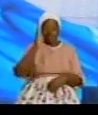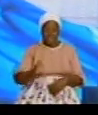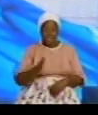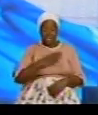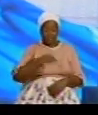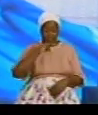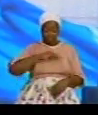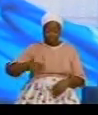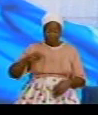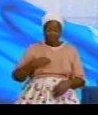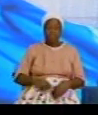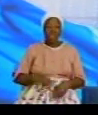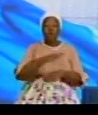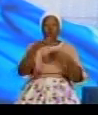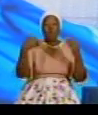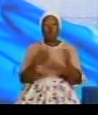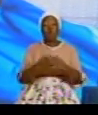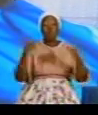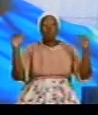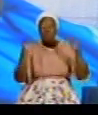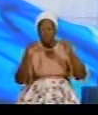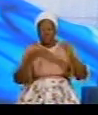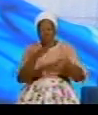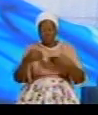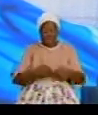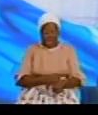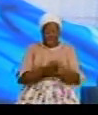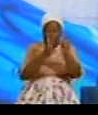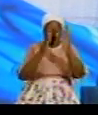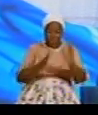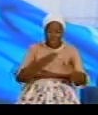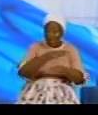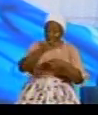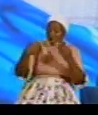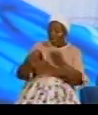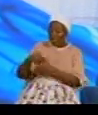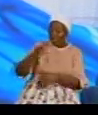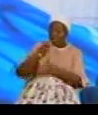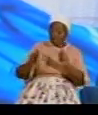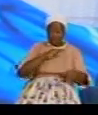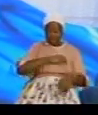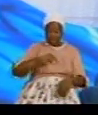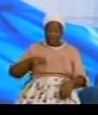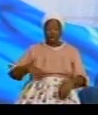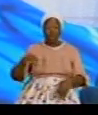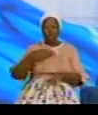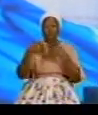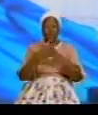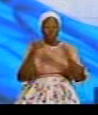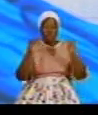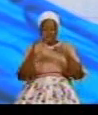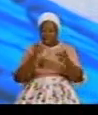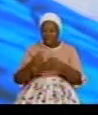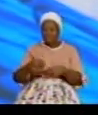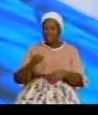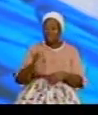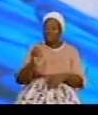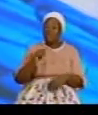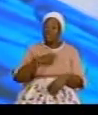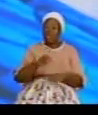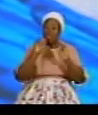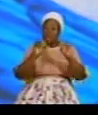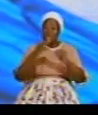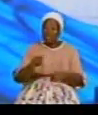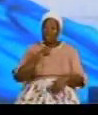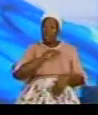all equal. And the apostles and the assembly, all equal. And so they will teach the